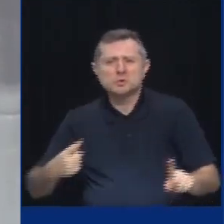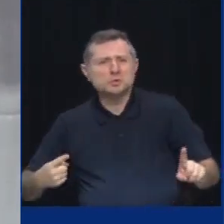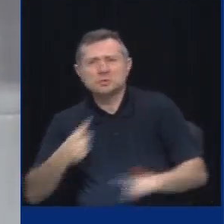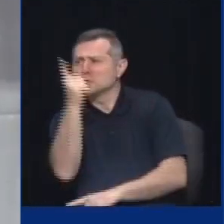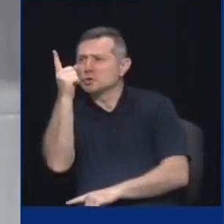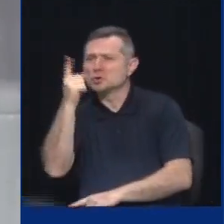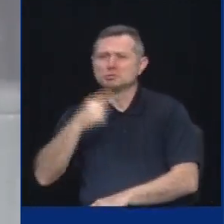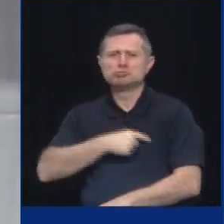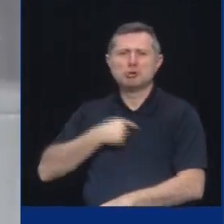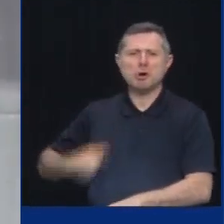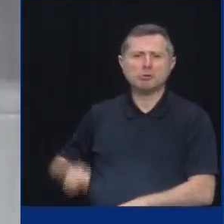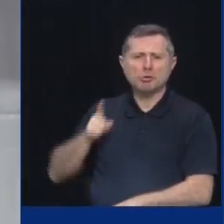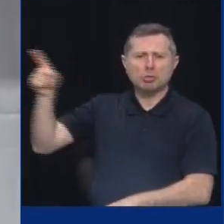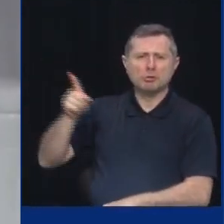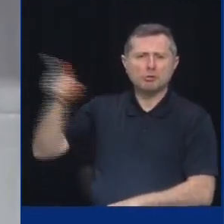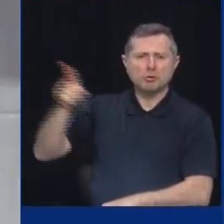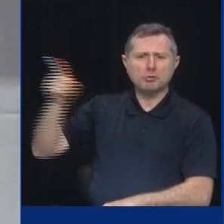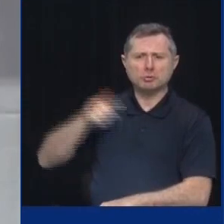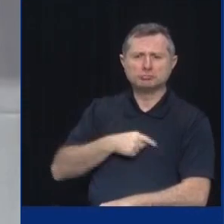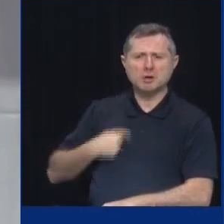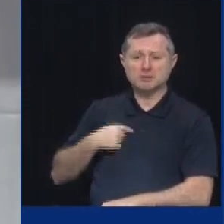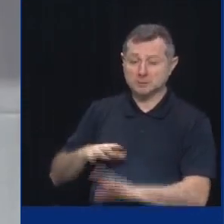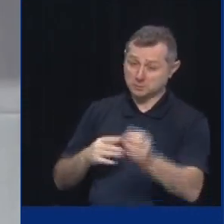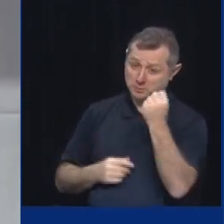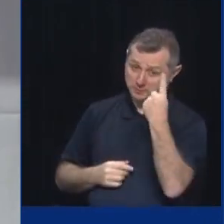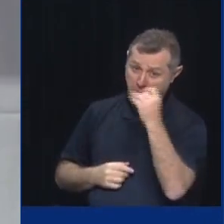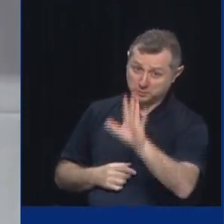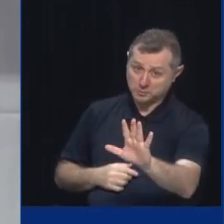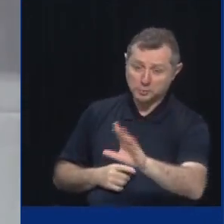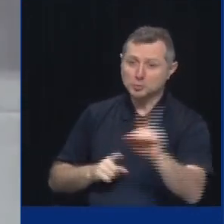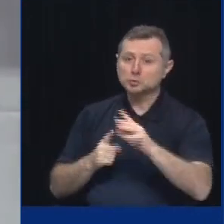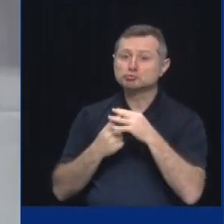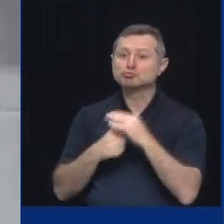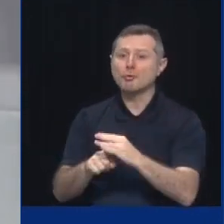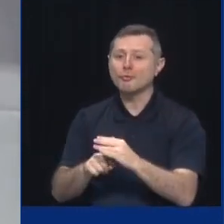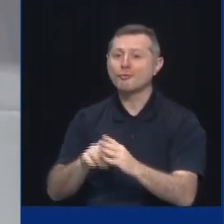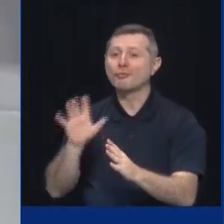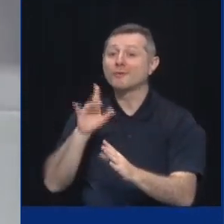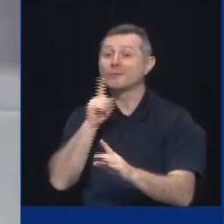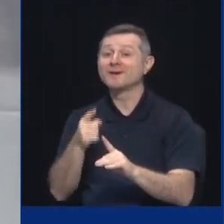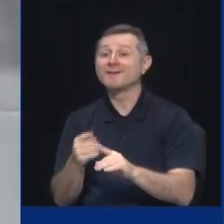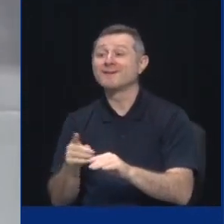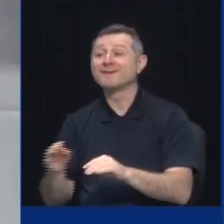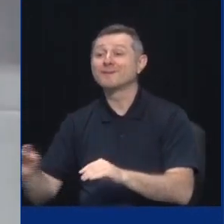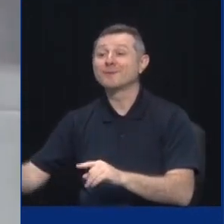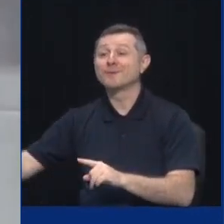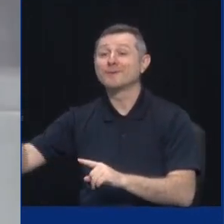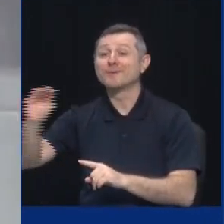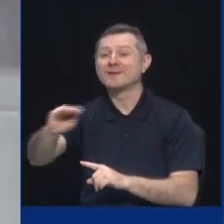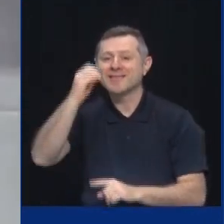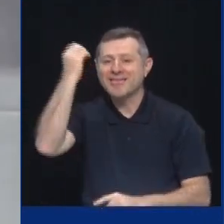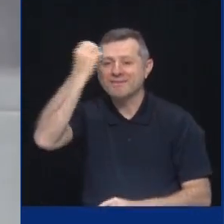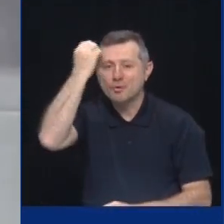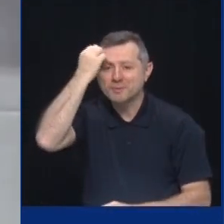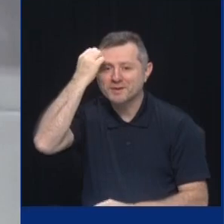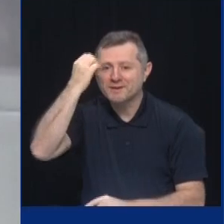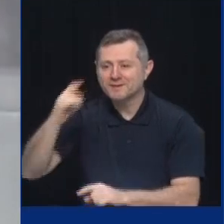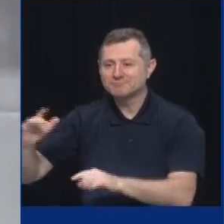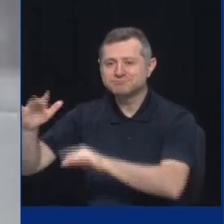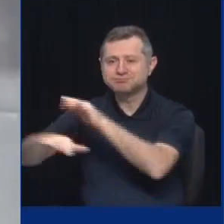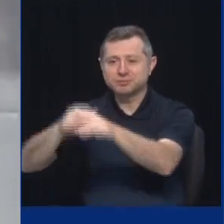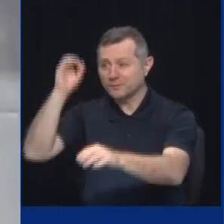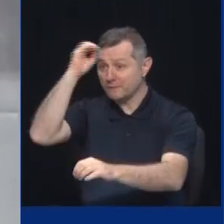China, but the virus went to Europe, and nobody knew. With all the great federal expertise and